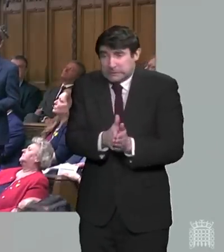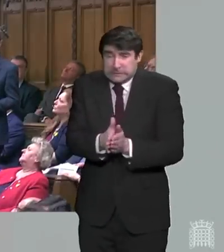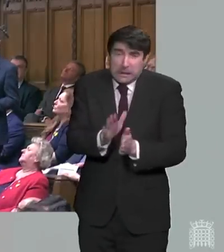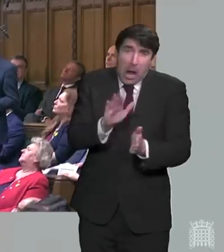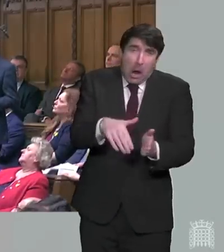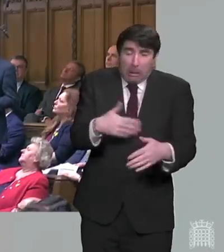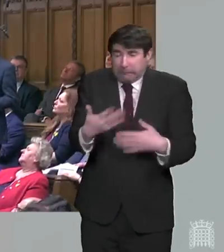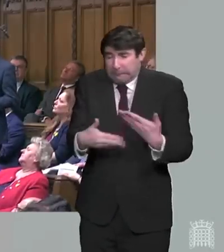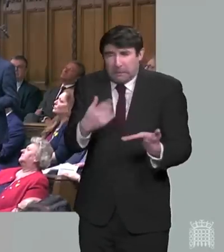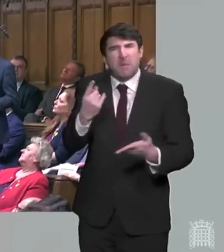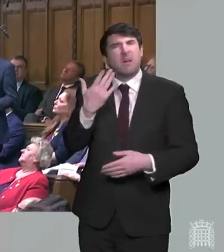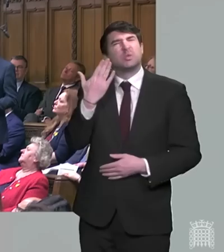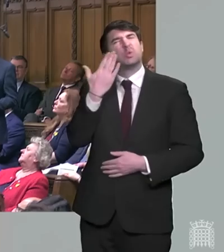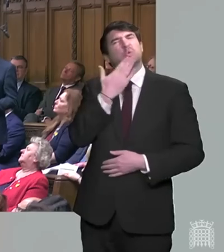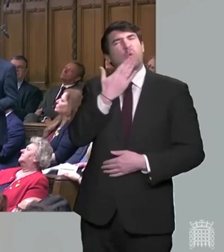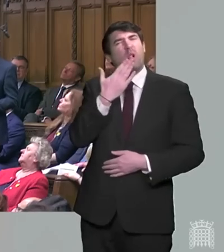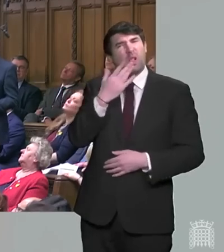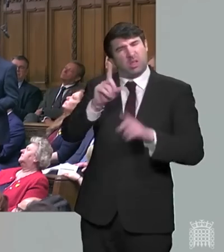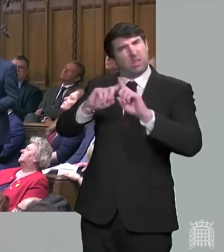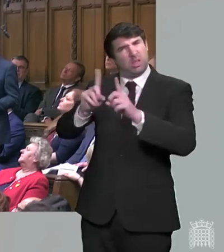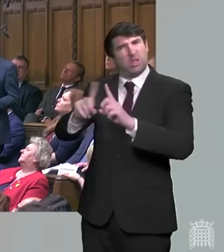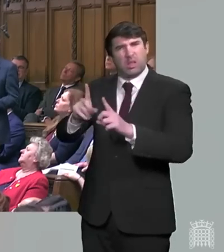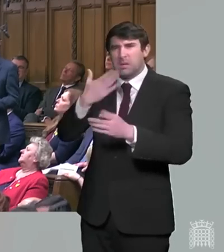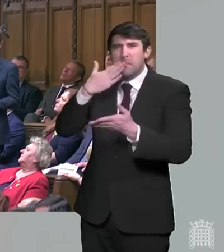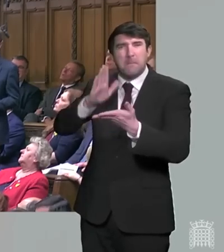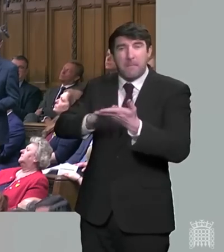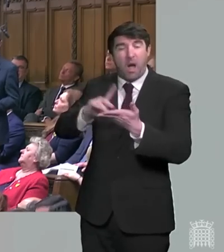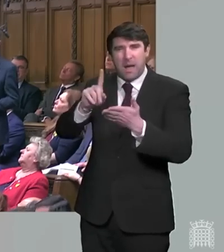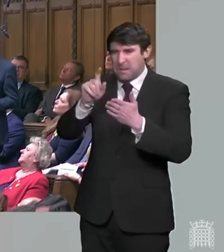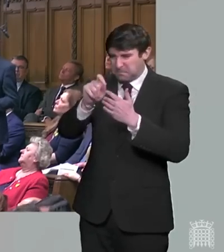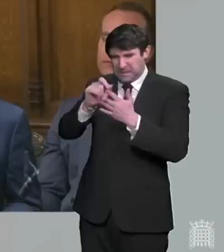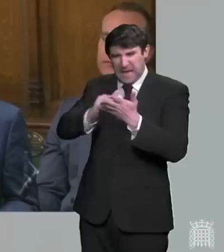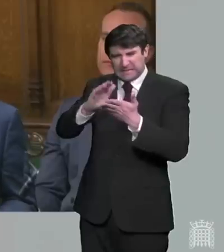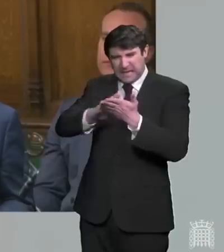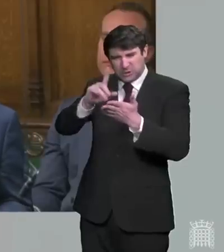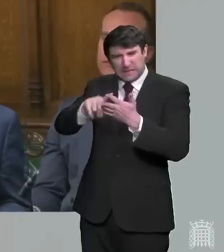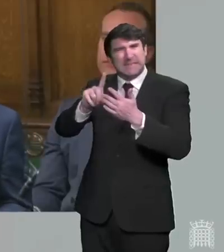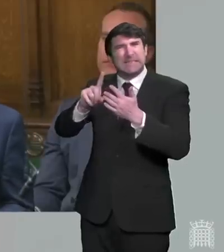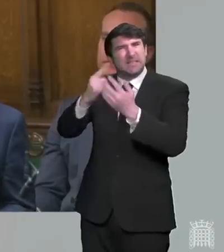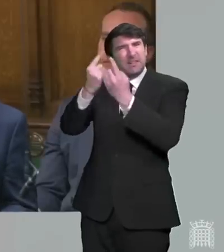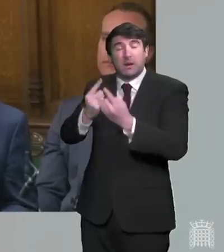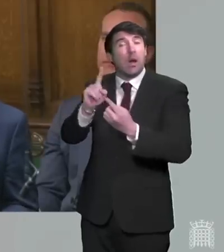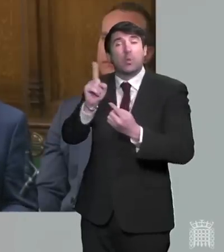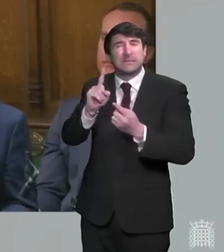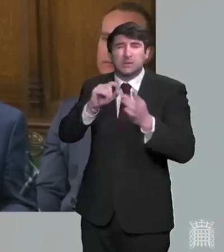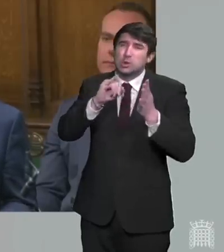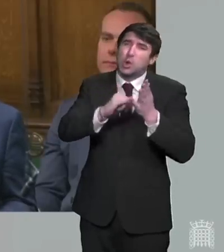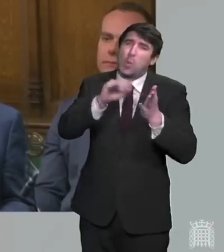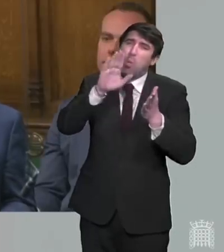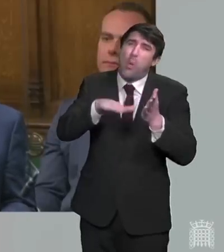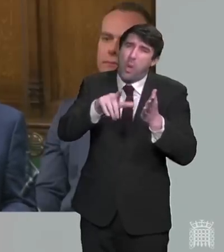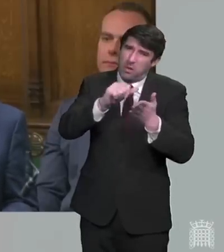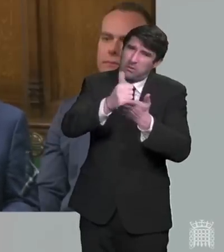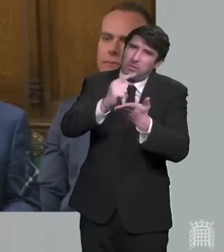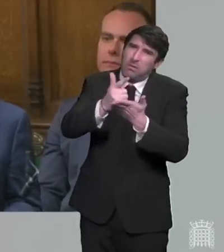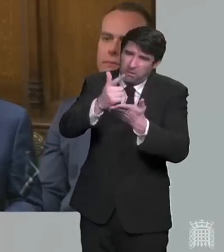on PSHE materials by organisations such as Stonewall and Jigsaw that are educating our boys and girls that they may not have been